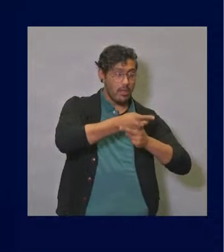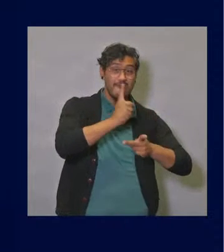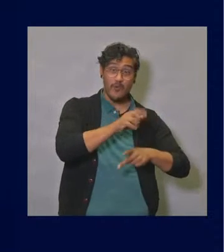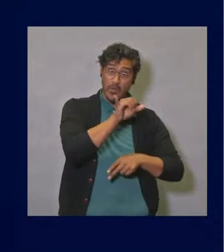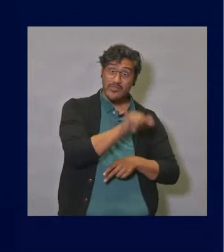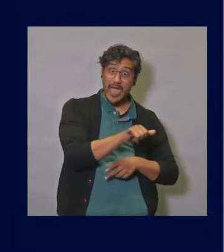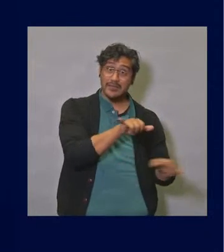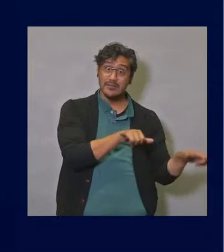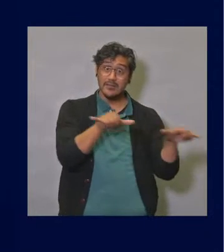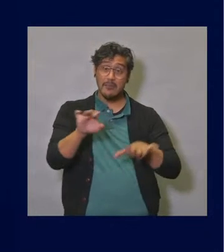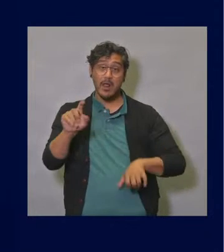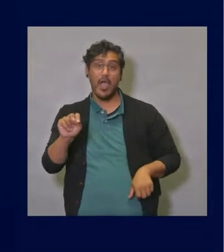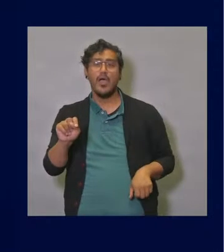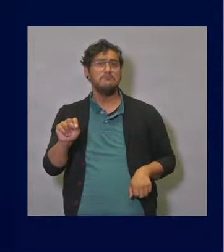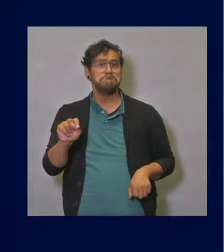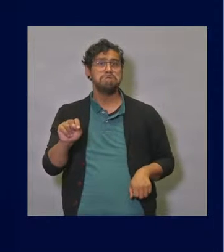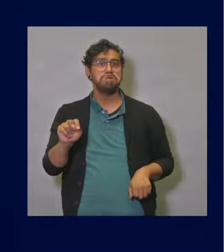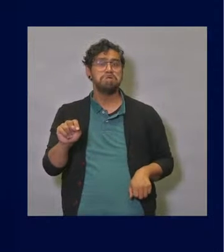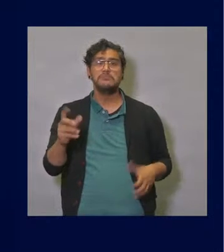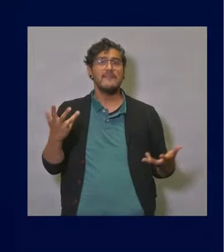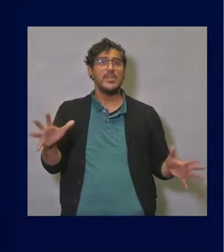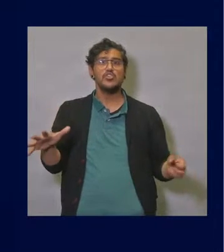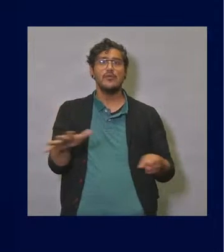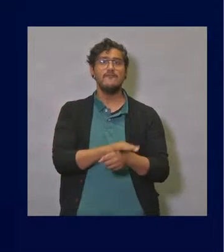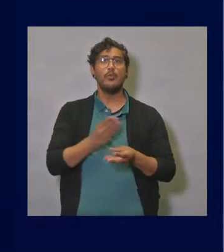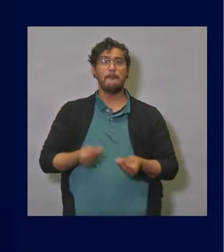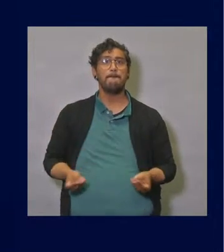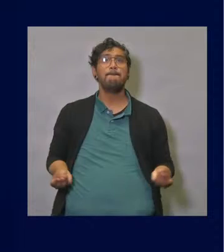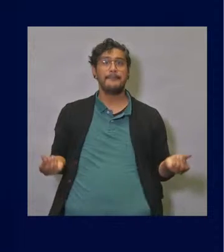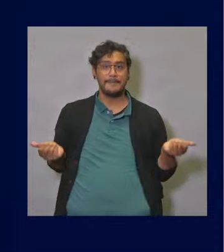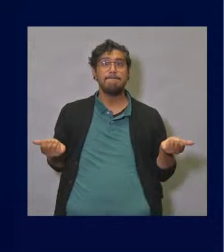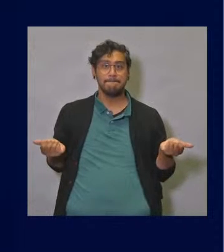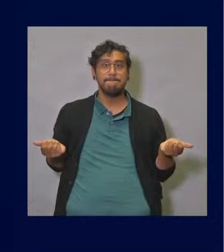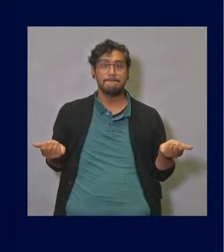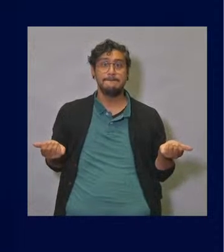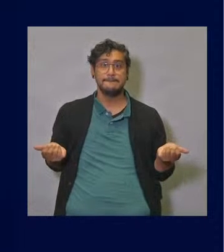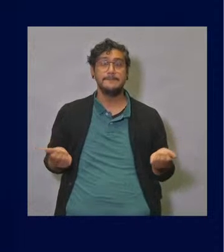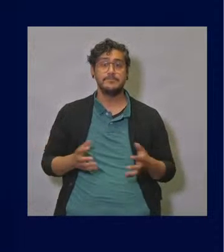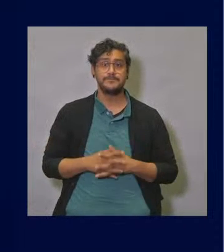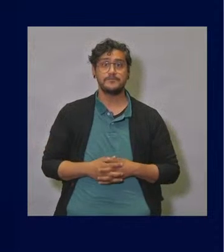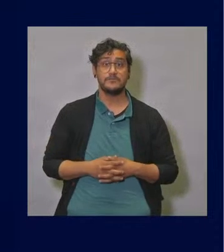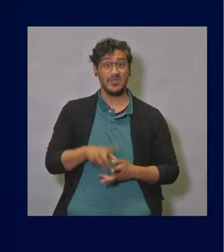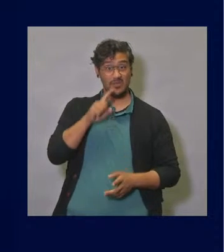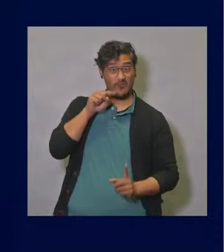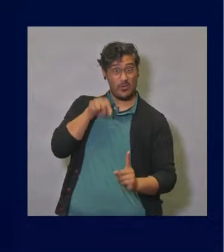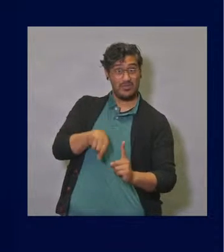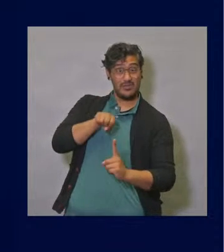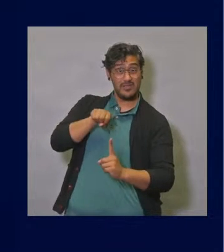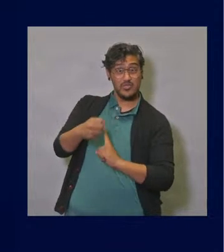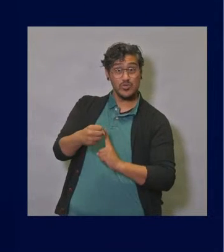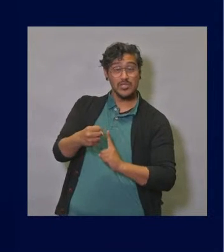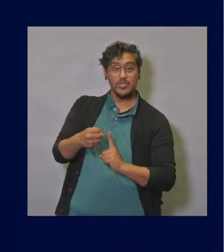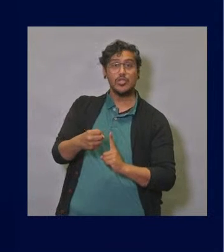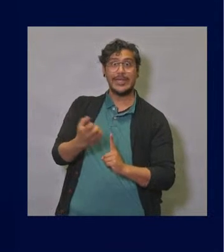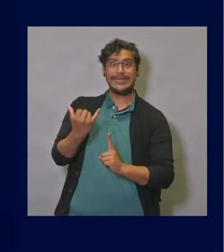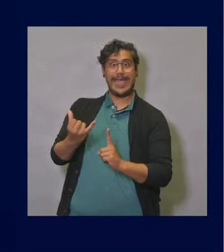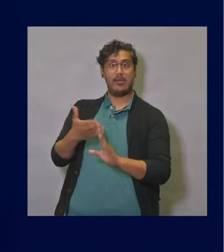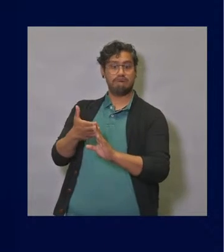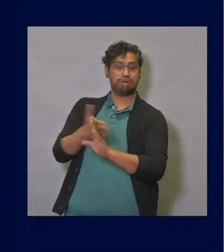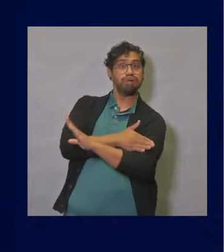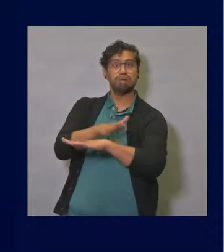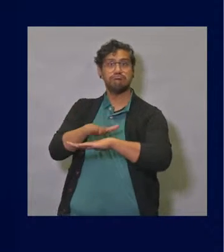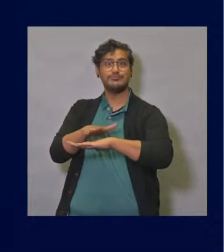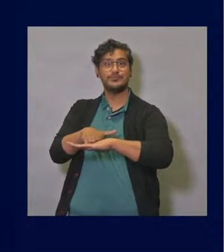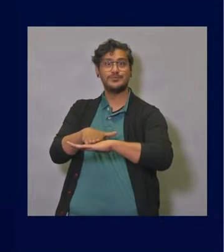clotting disorder have had complete or near complete recovery. In this case, forewarned is